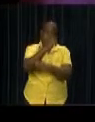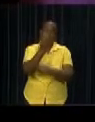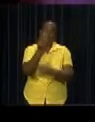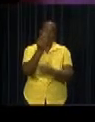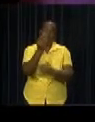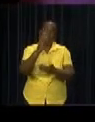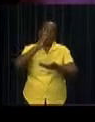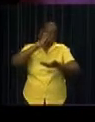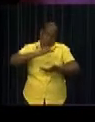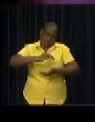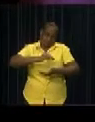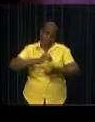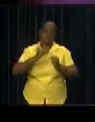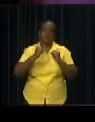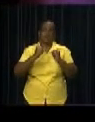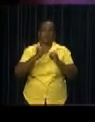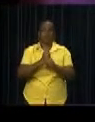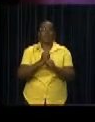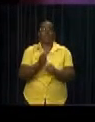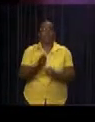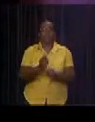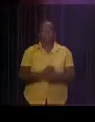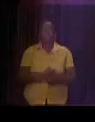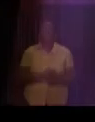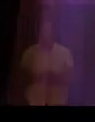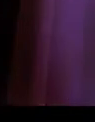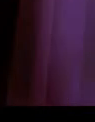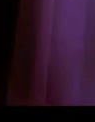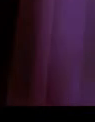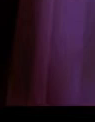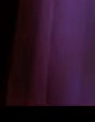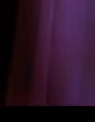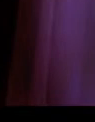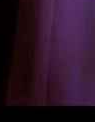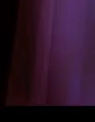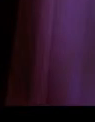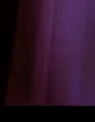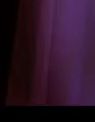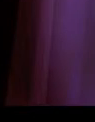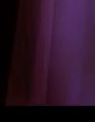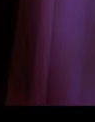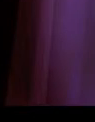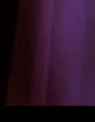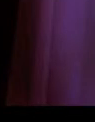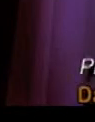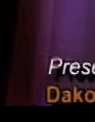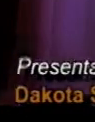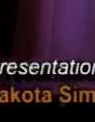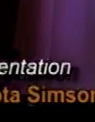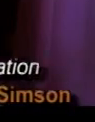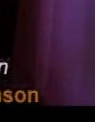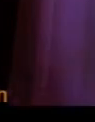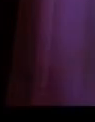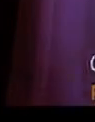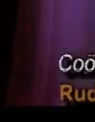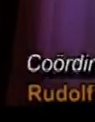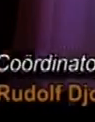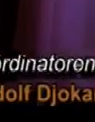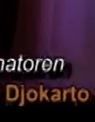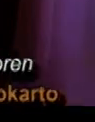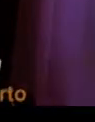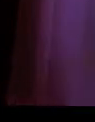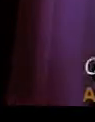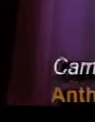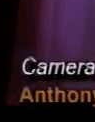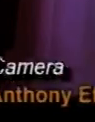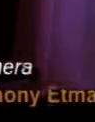strengthen the state's treasury every year with US$100 million. Thank you for watching. For further